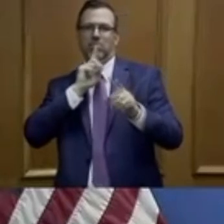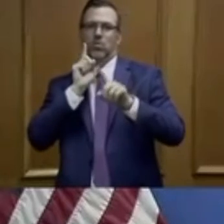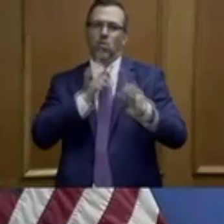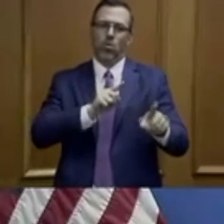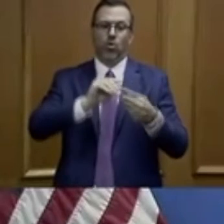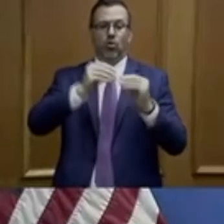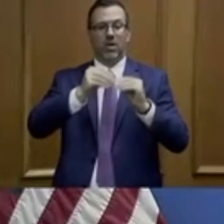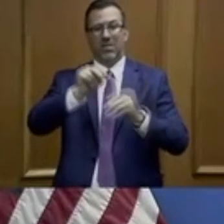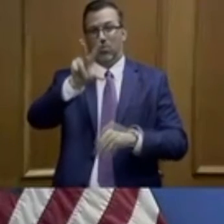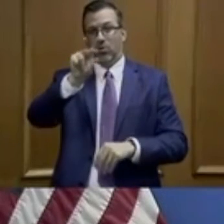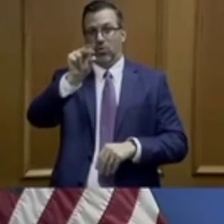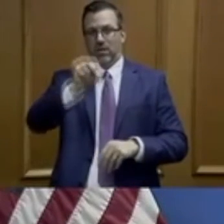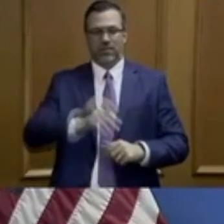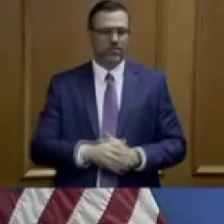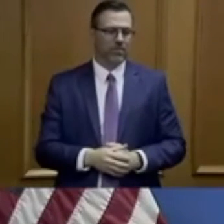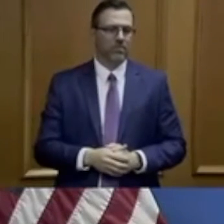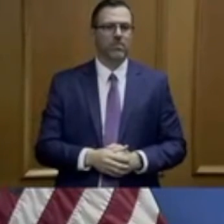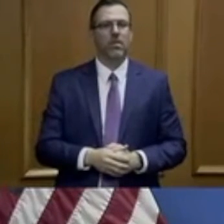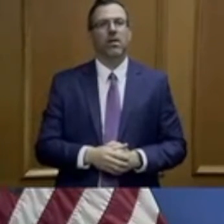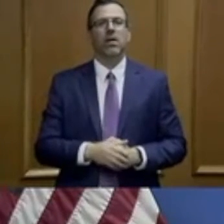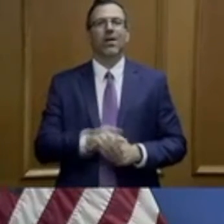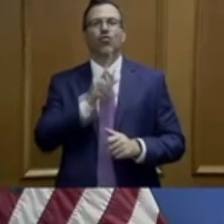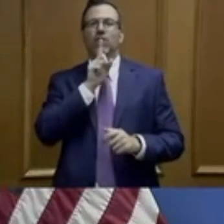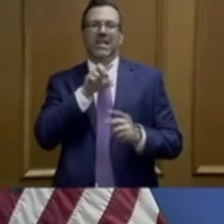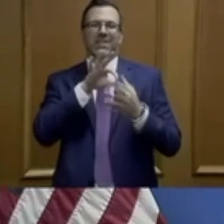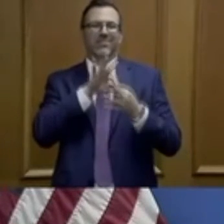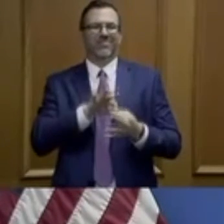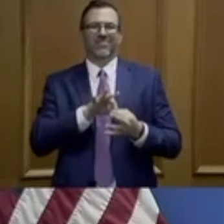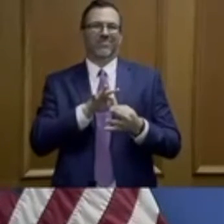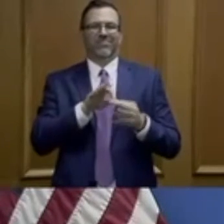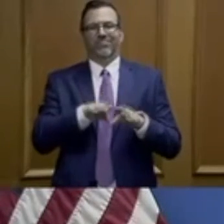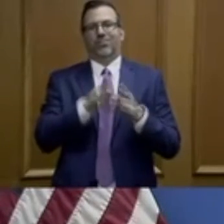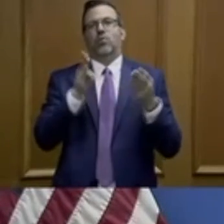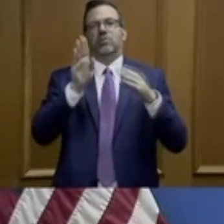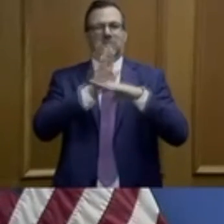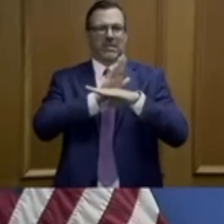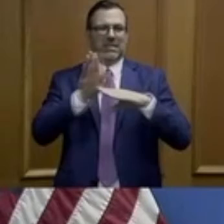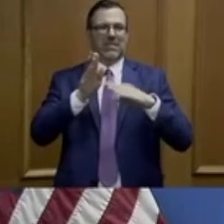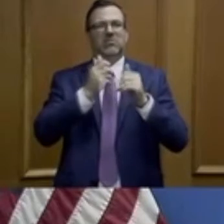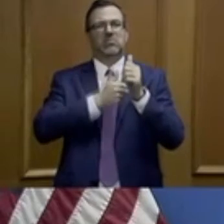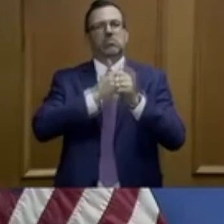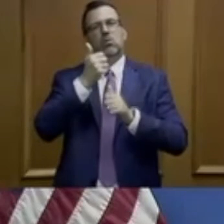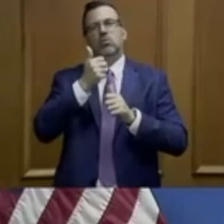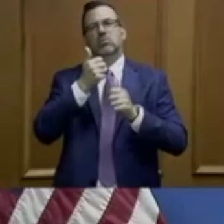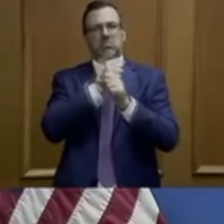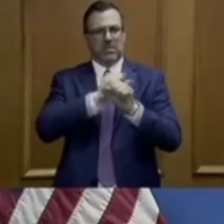is predominantly about reopening our economy in the safest way that we can.